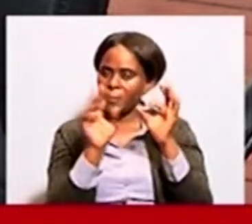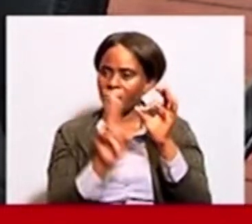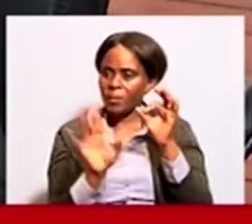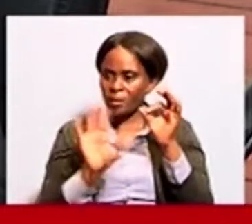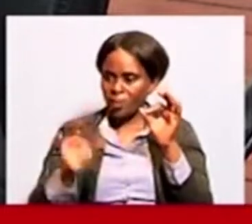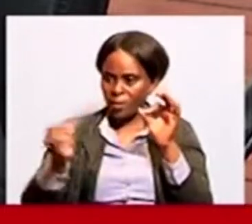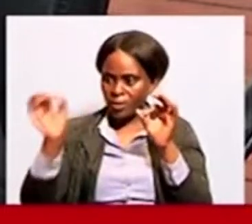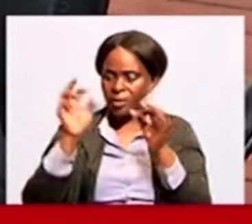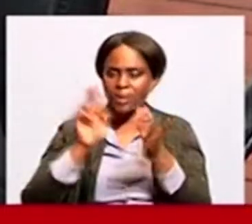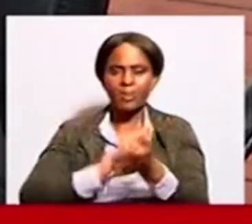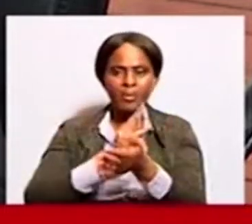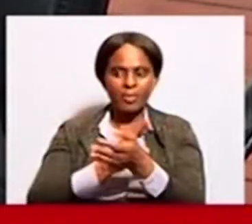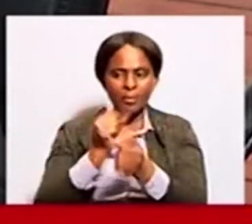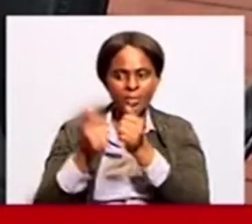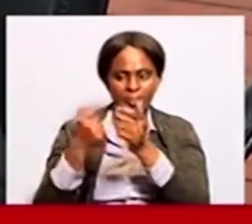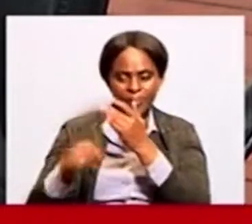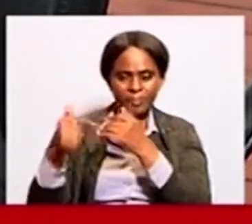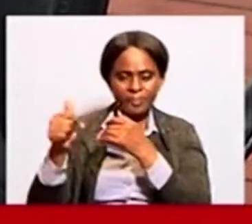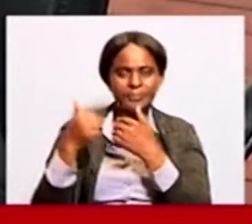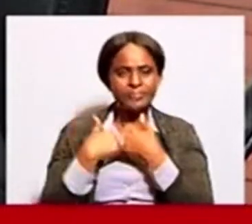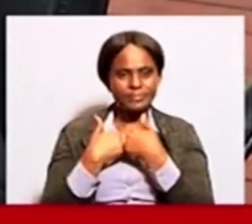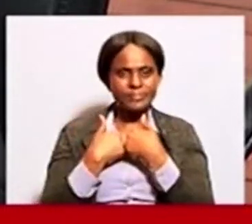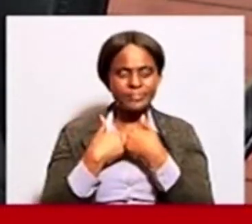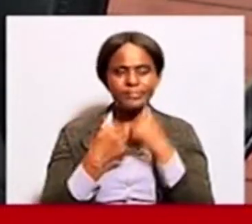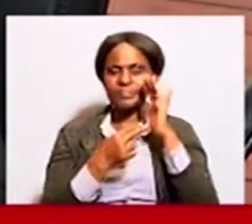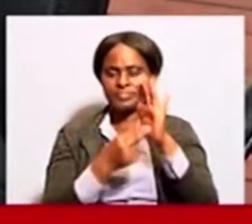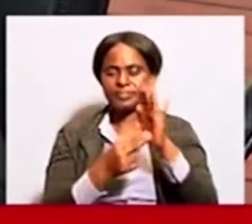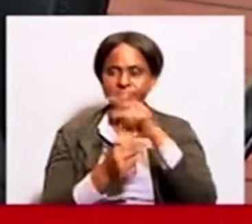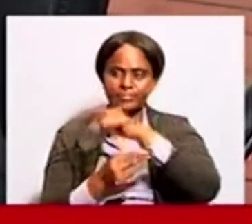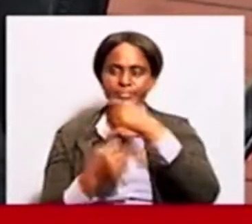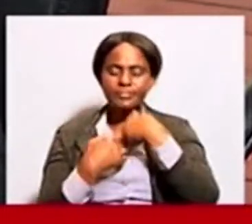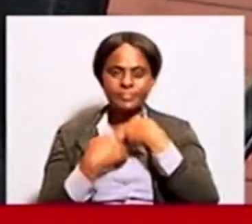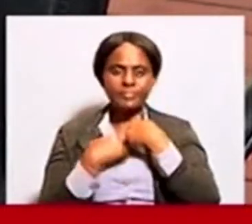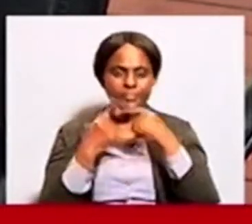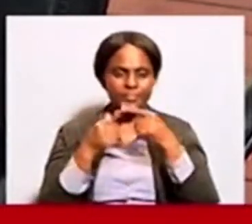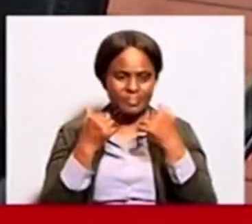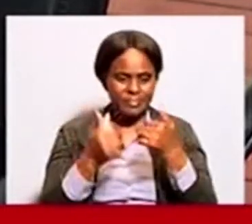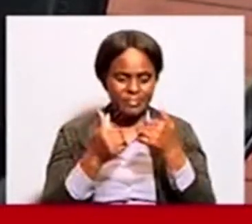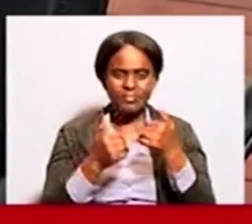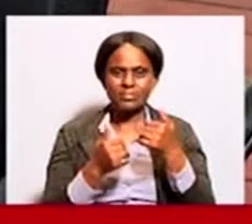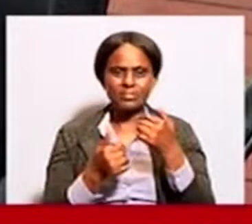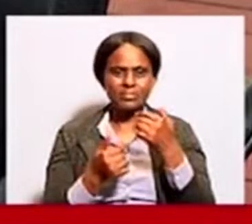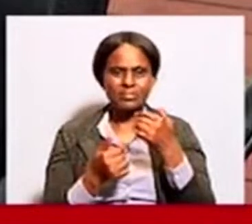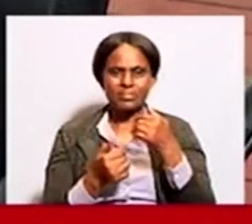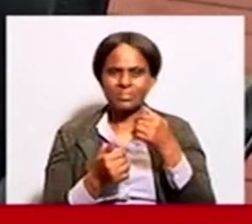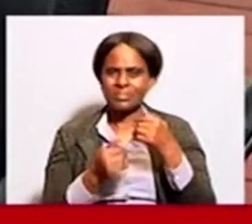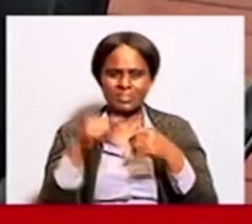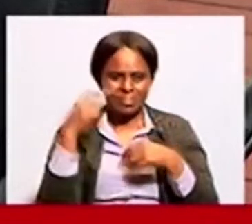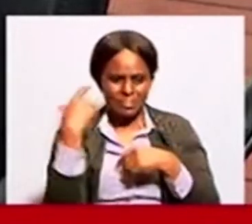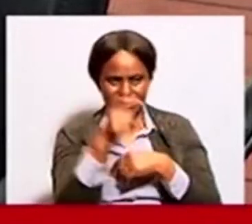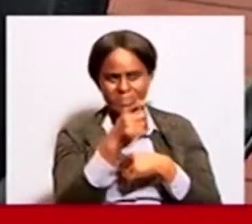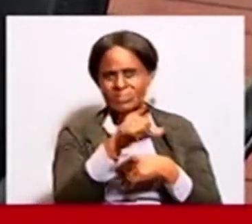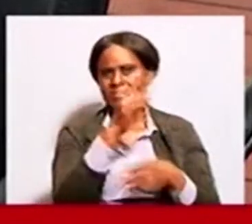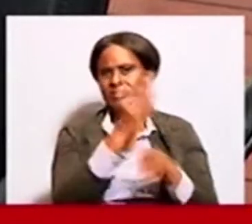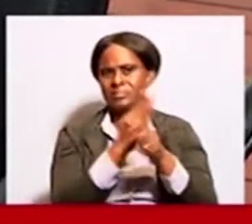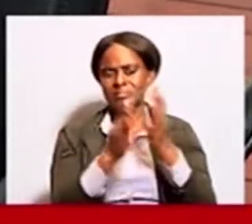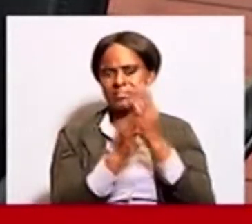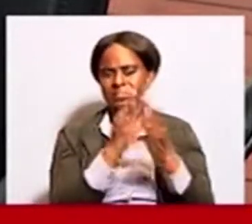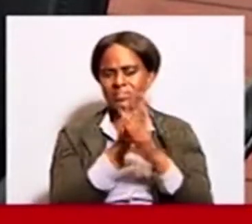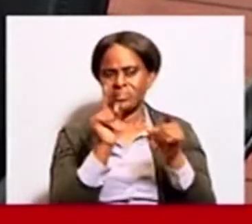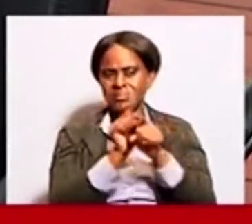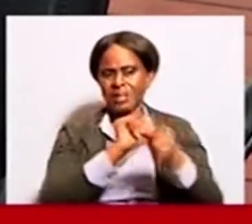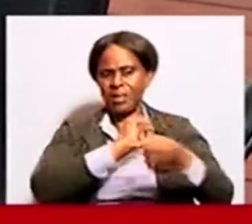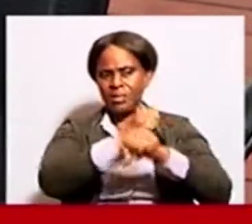own resources, which you have demonstrated you have. But to be unfair to a contractor and label